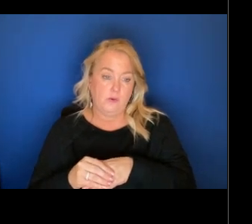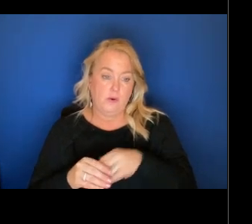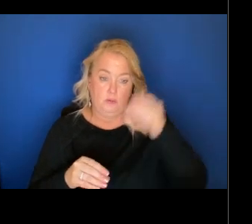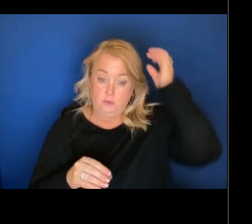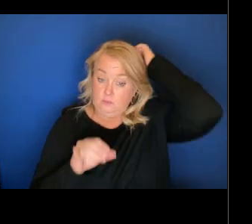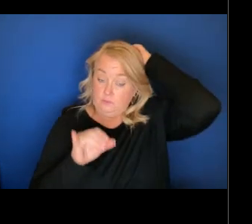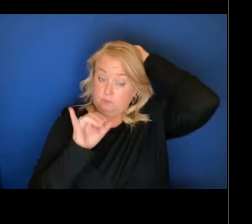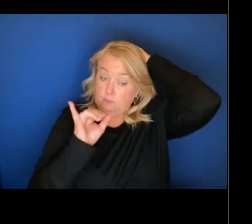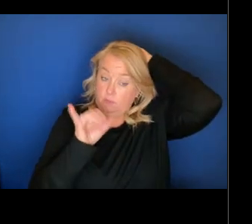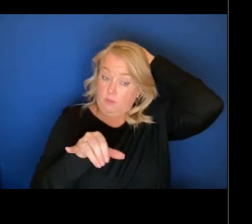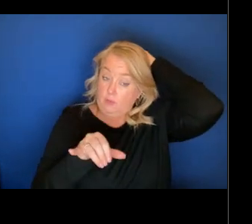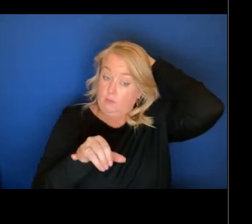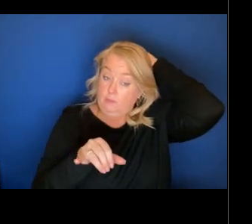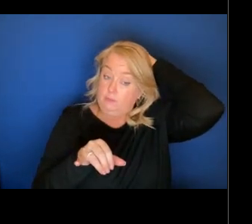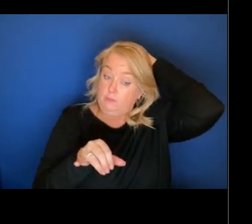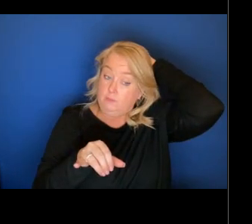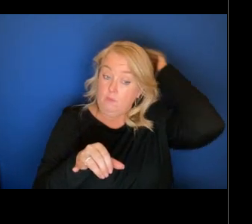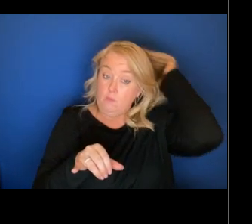Removable cabinet fronts.